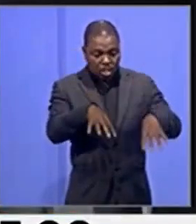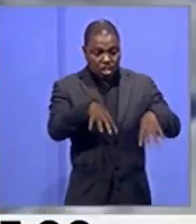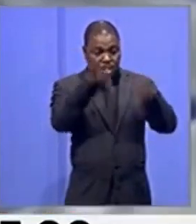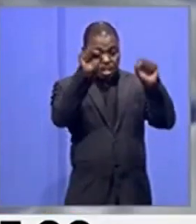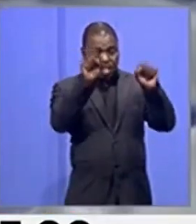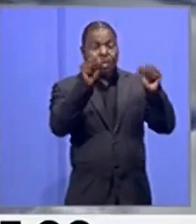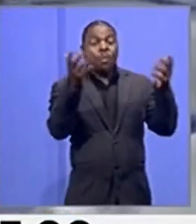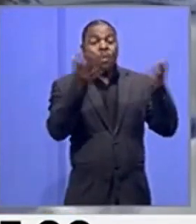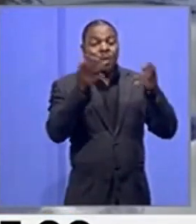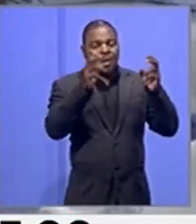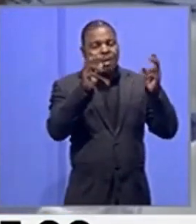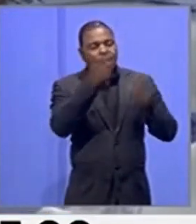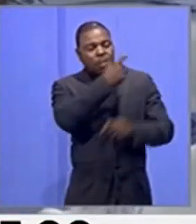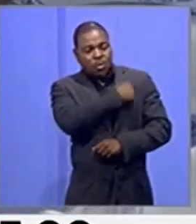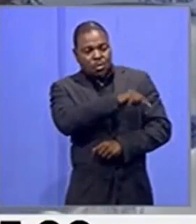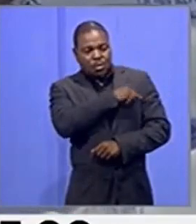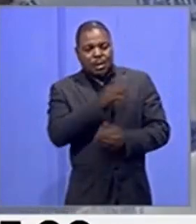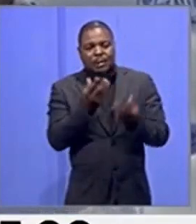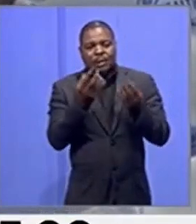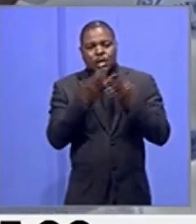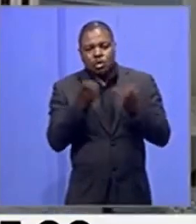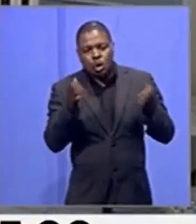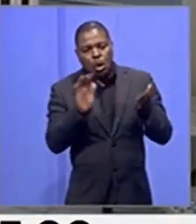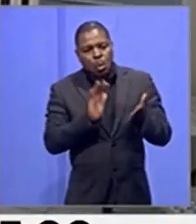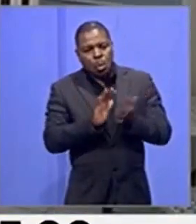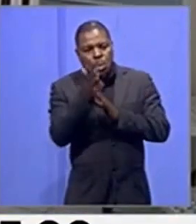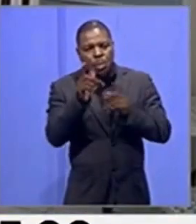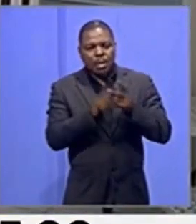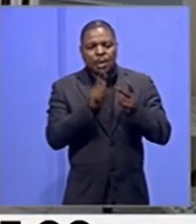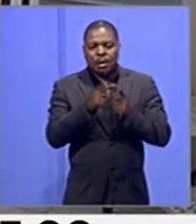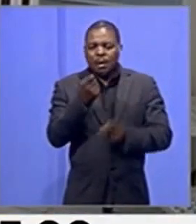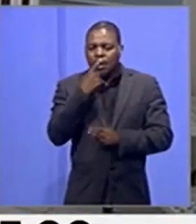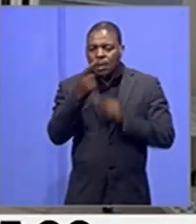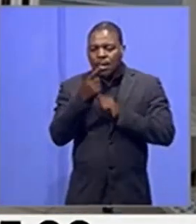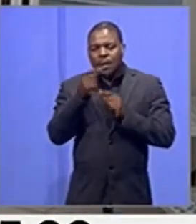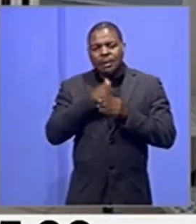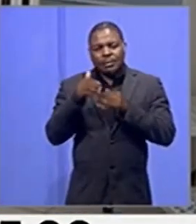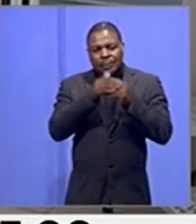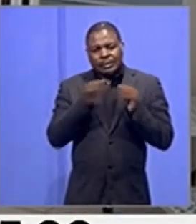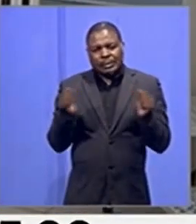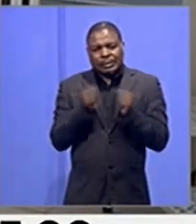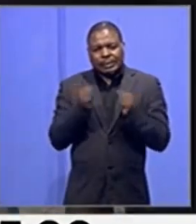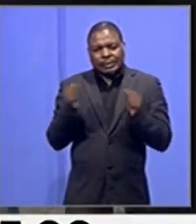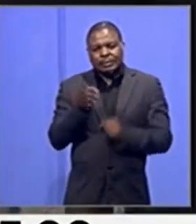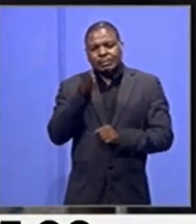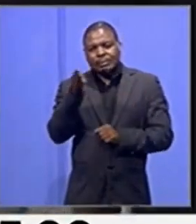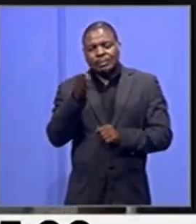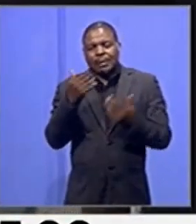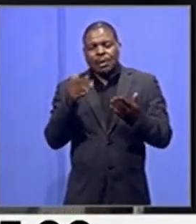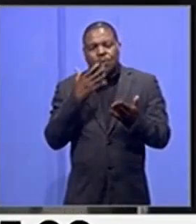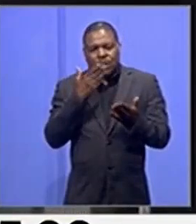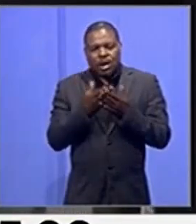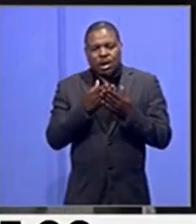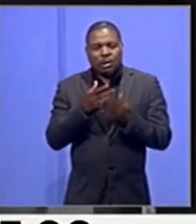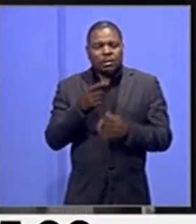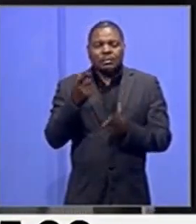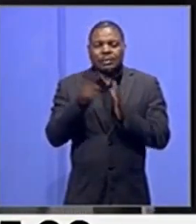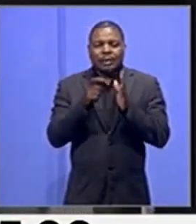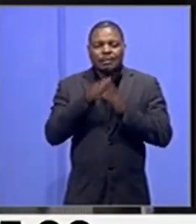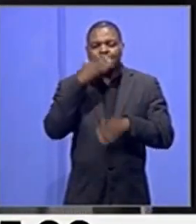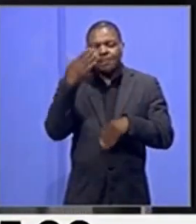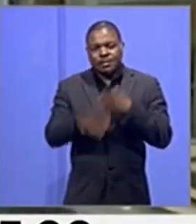dipetlele o hlola tshenyo ya didirišwa le dihlare tšeo di bego di swanetše go bewa maemong a go tonya a itšeng di ka senyega mola ditirelo